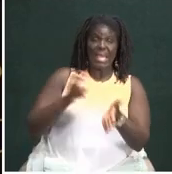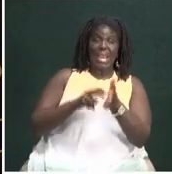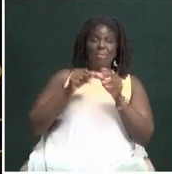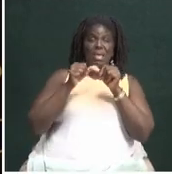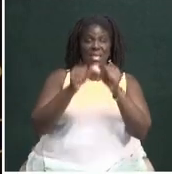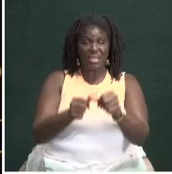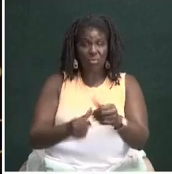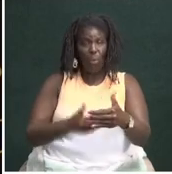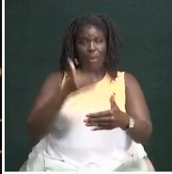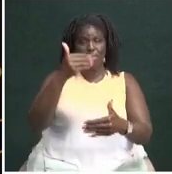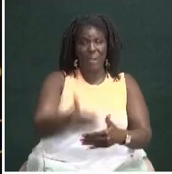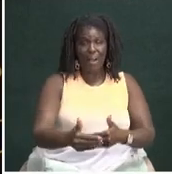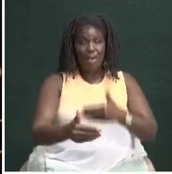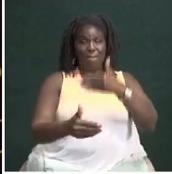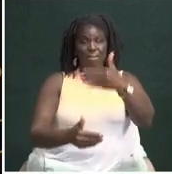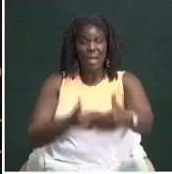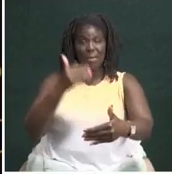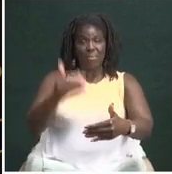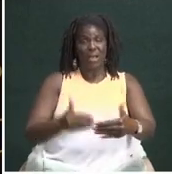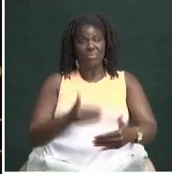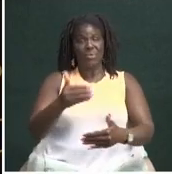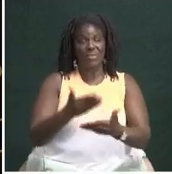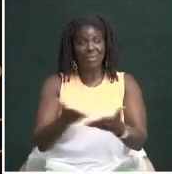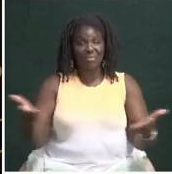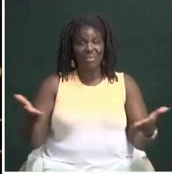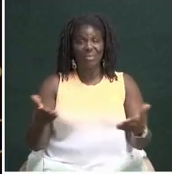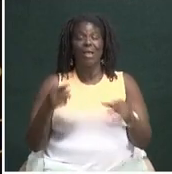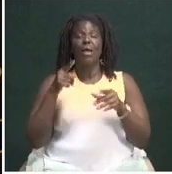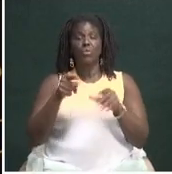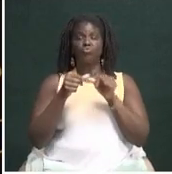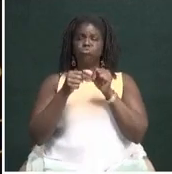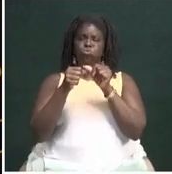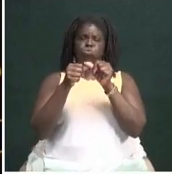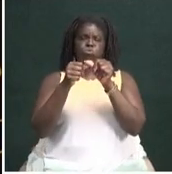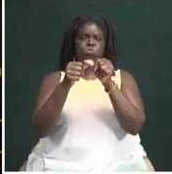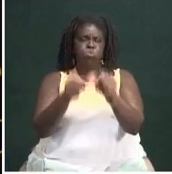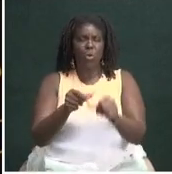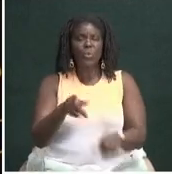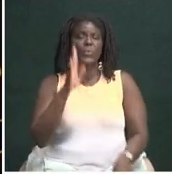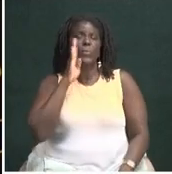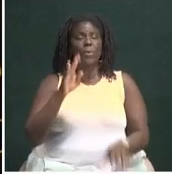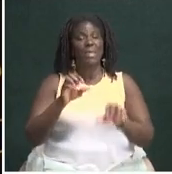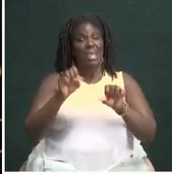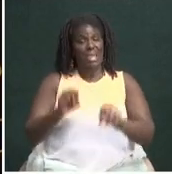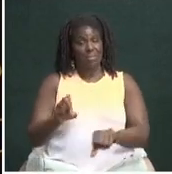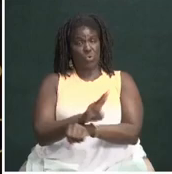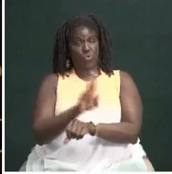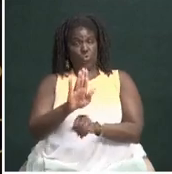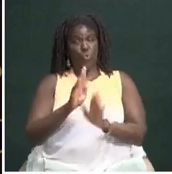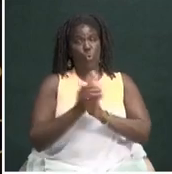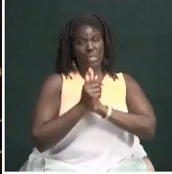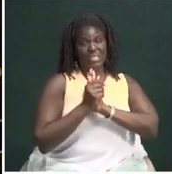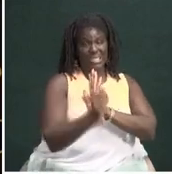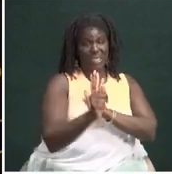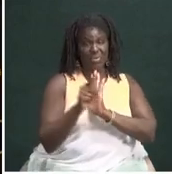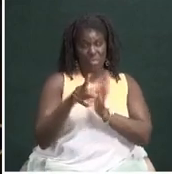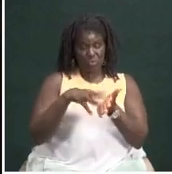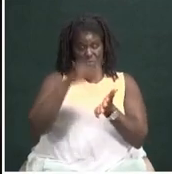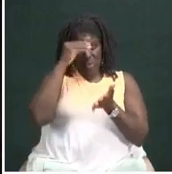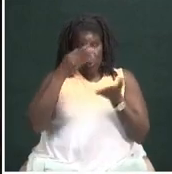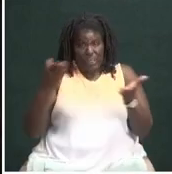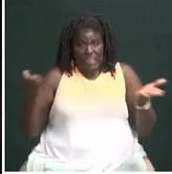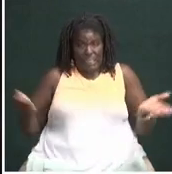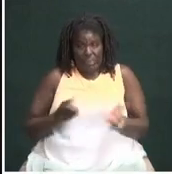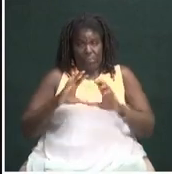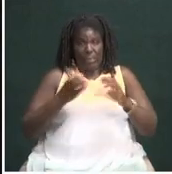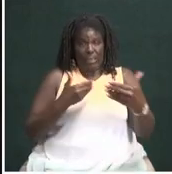next initiative. And as you go forward, I think you will be able to use the skills that you have learned in your